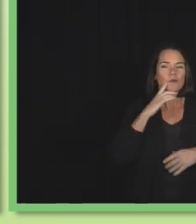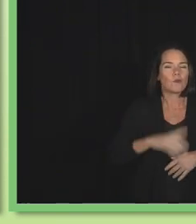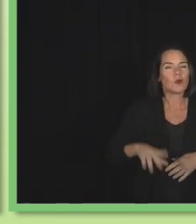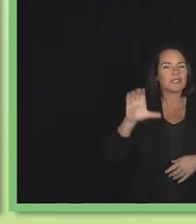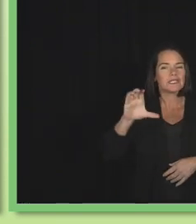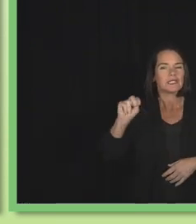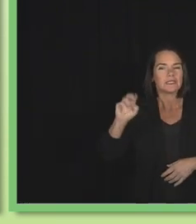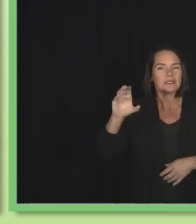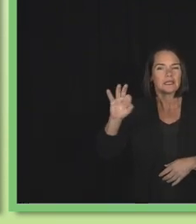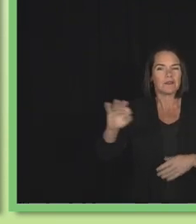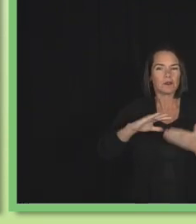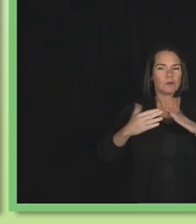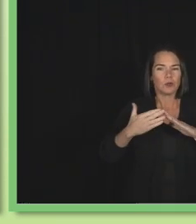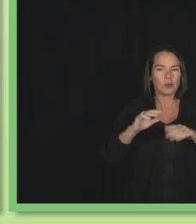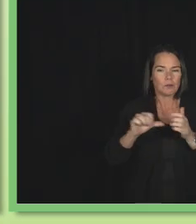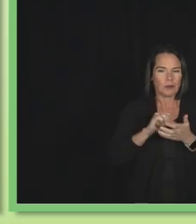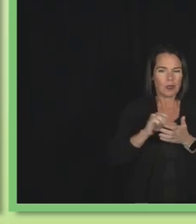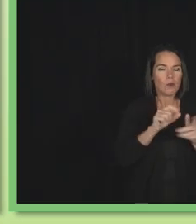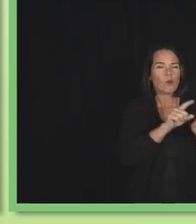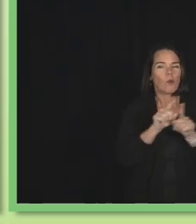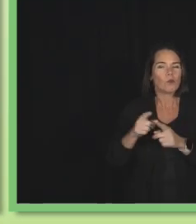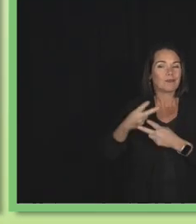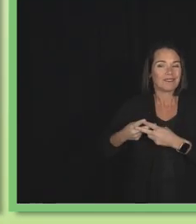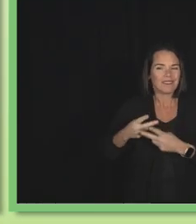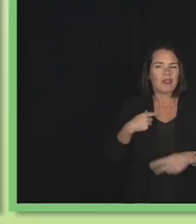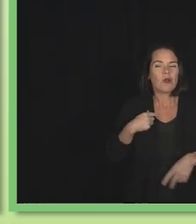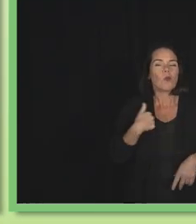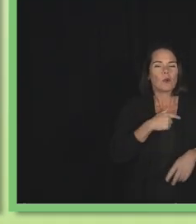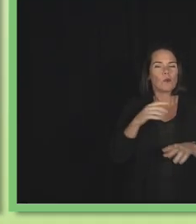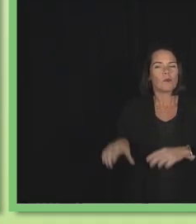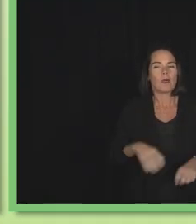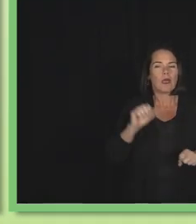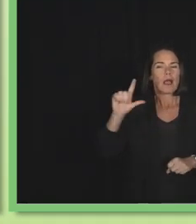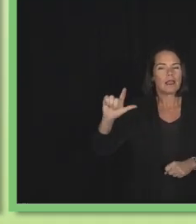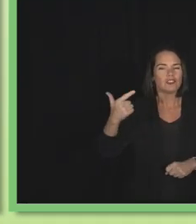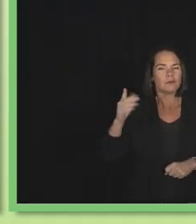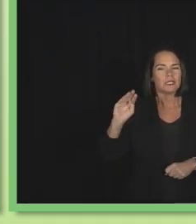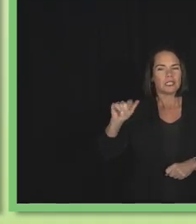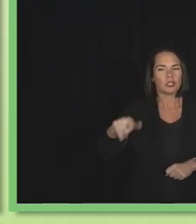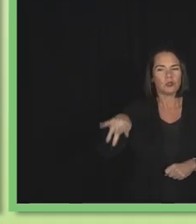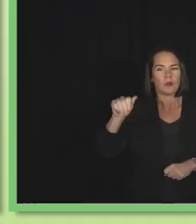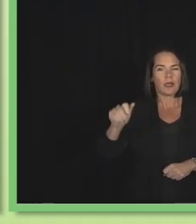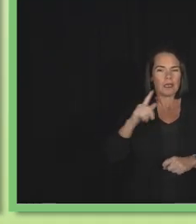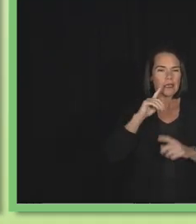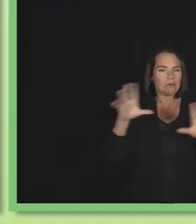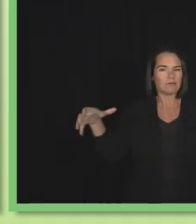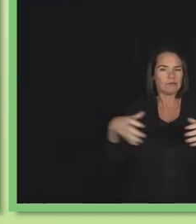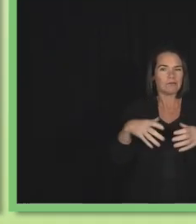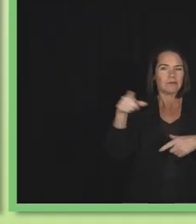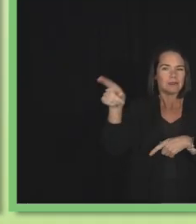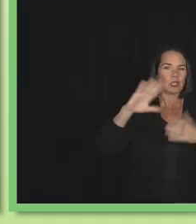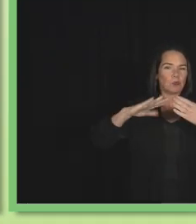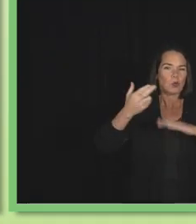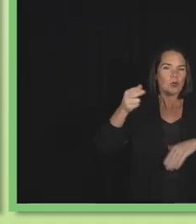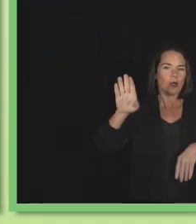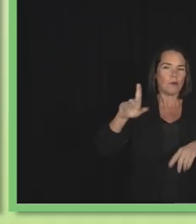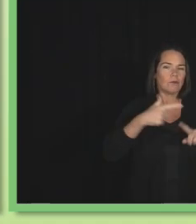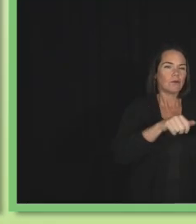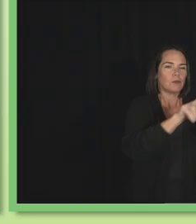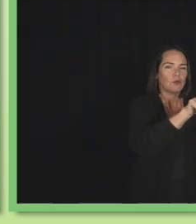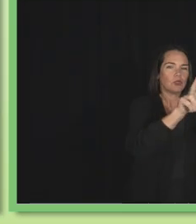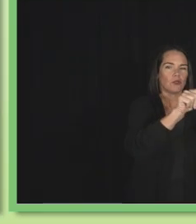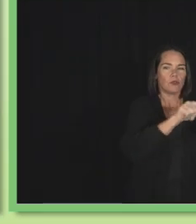page, as well as Slack. We're also hosting an LGBTQIA community gathering in the community hub today from 3:30